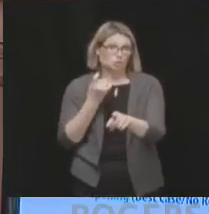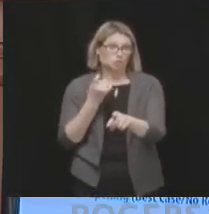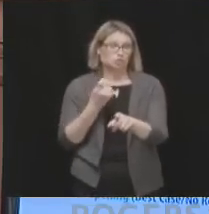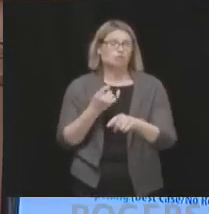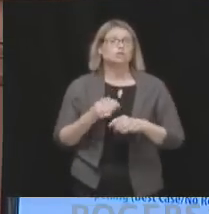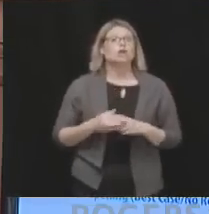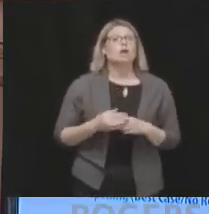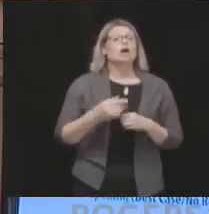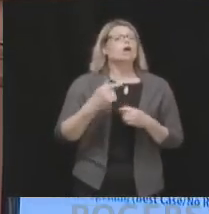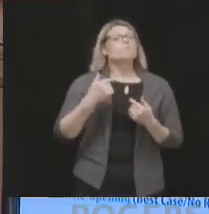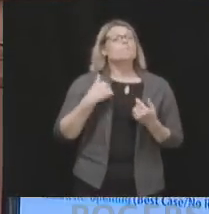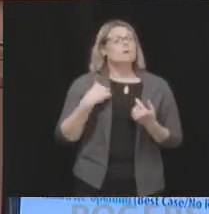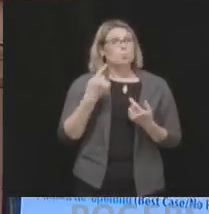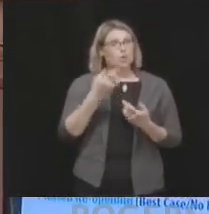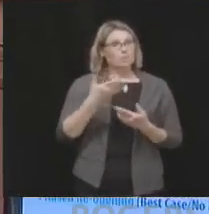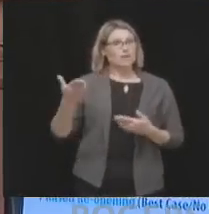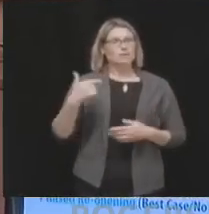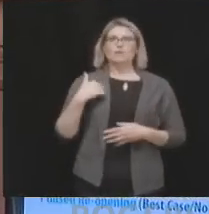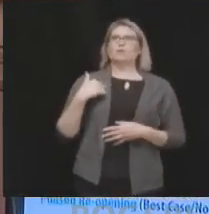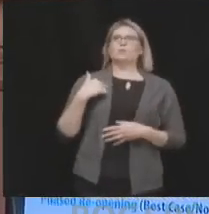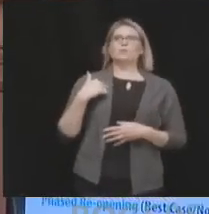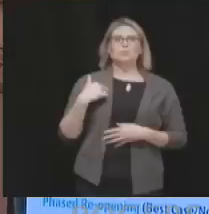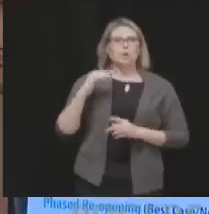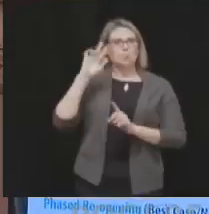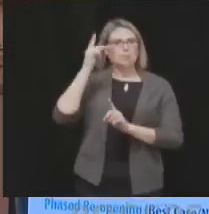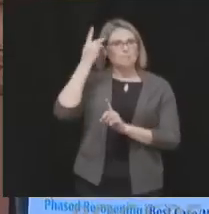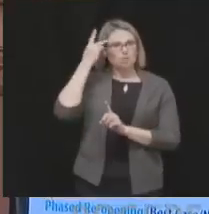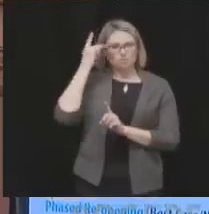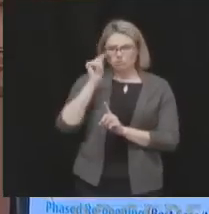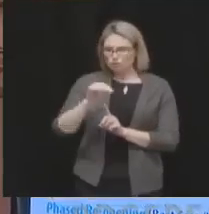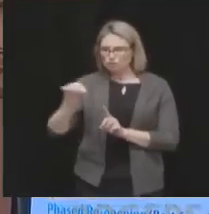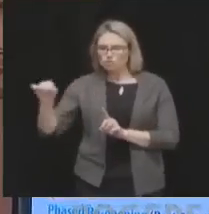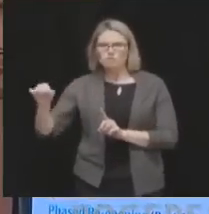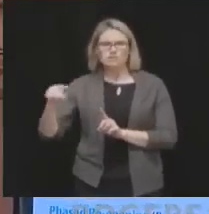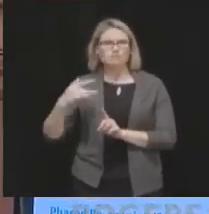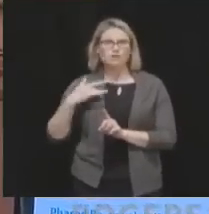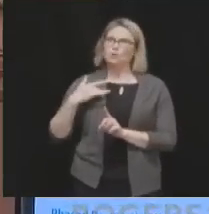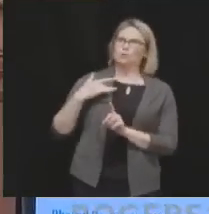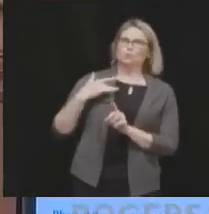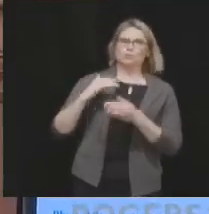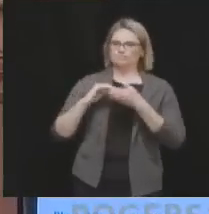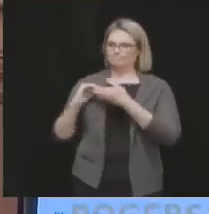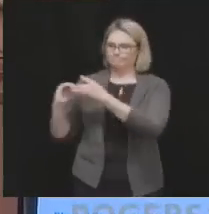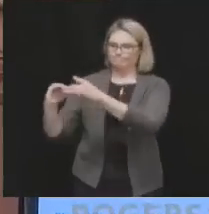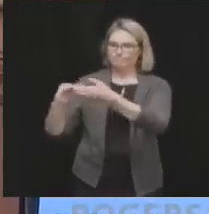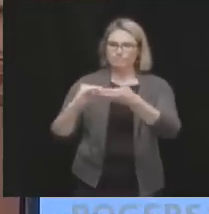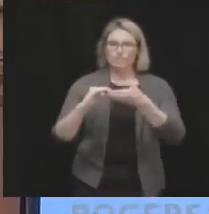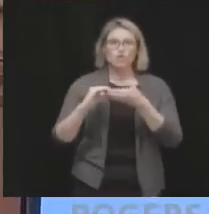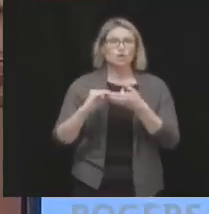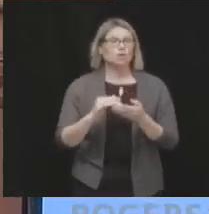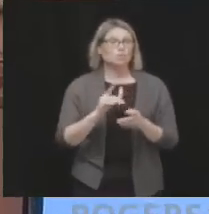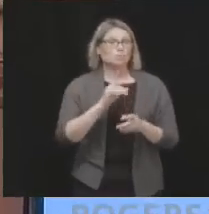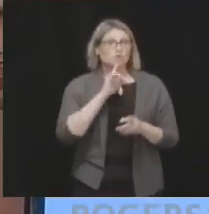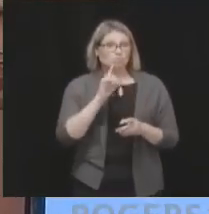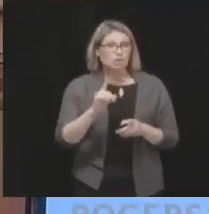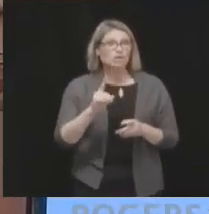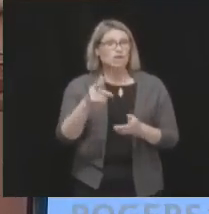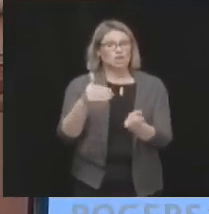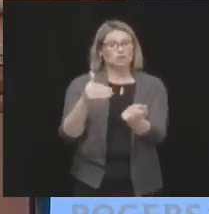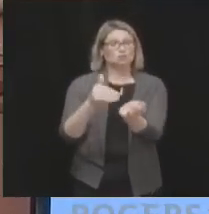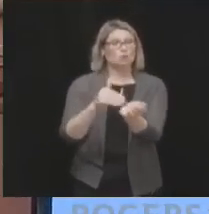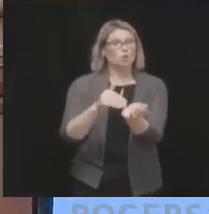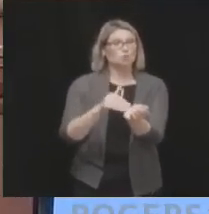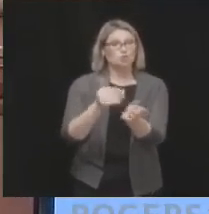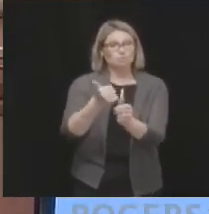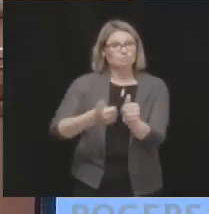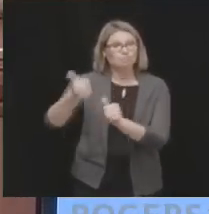you that we listened to Dr. Russell, we listened to public safety to the letter, and to echo on the